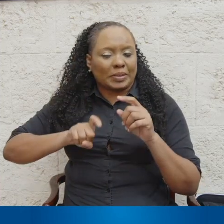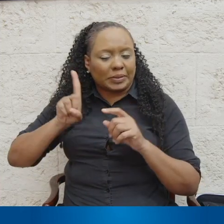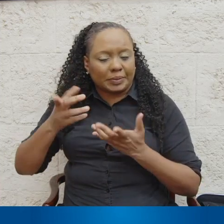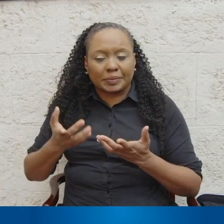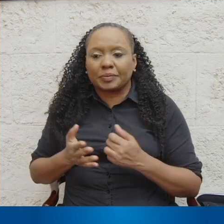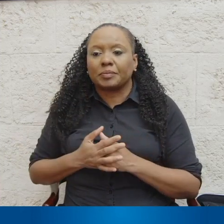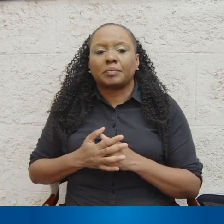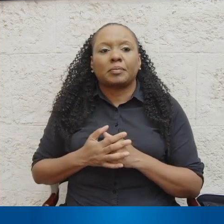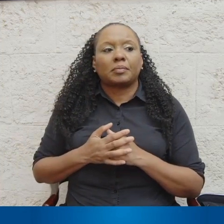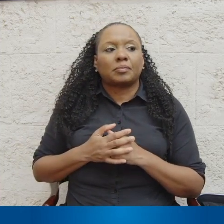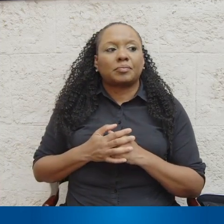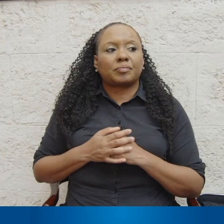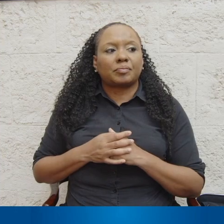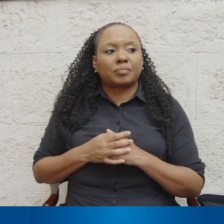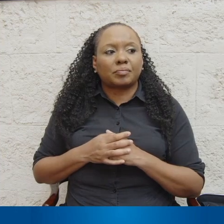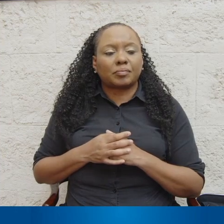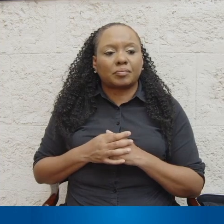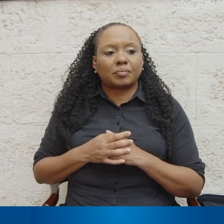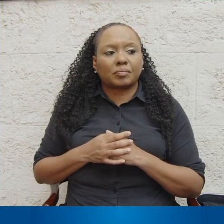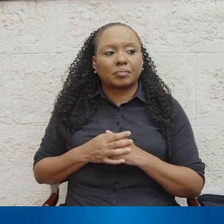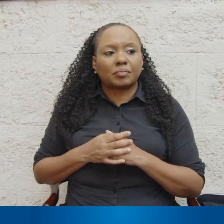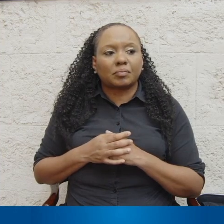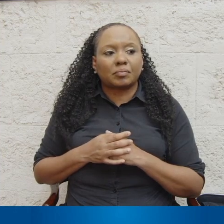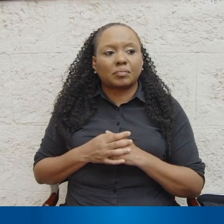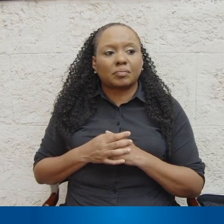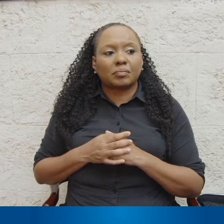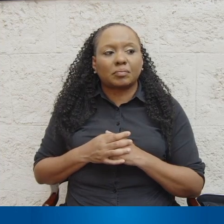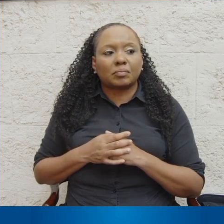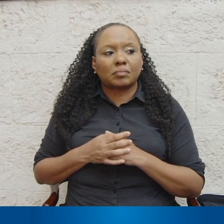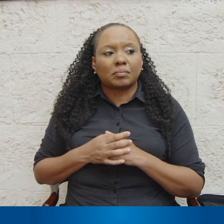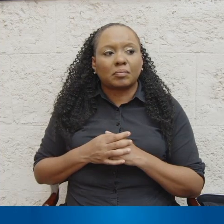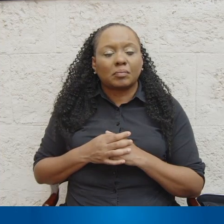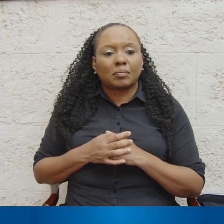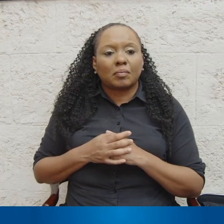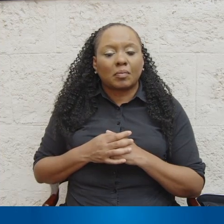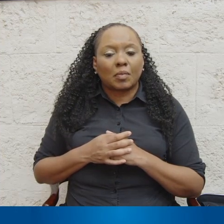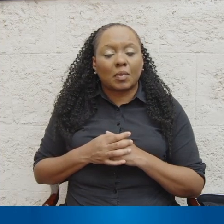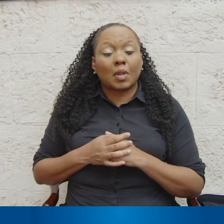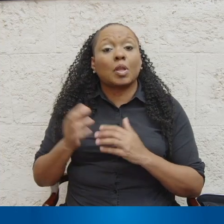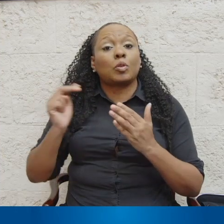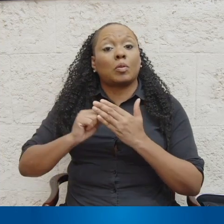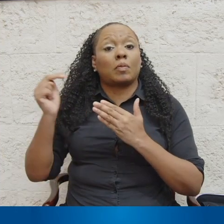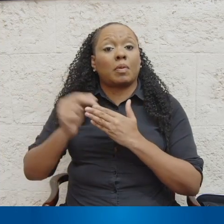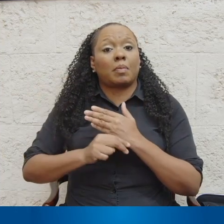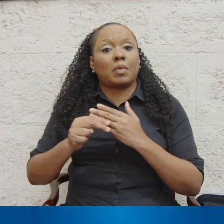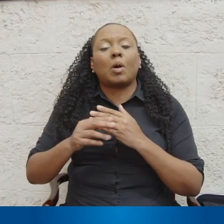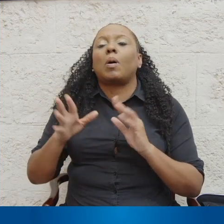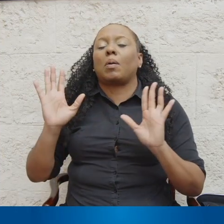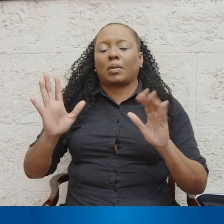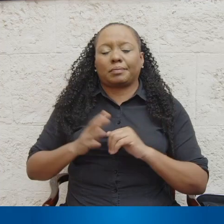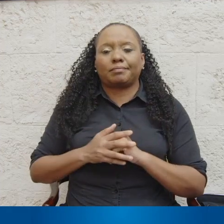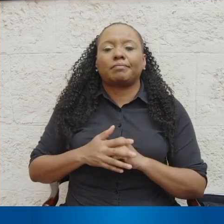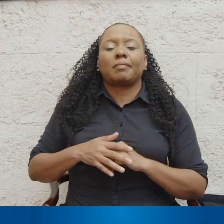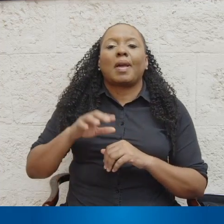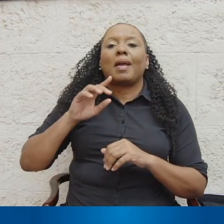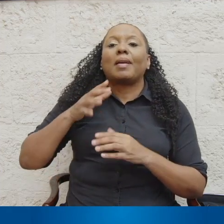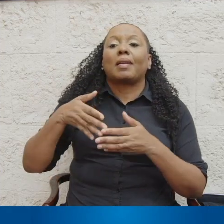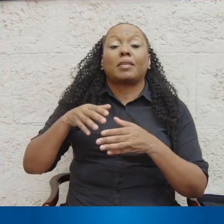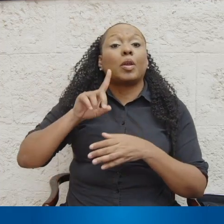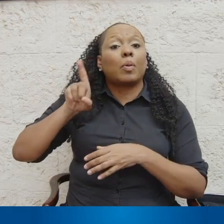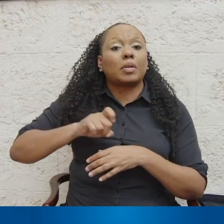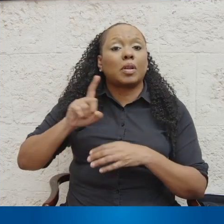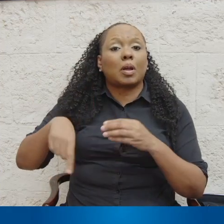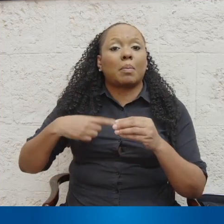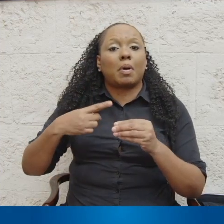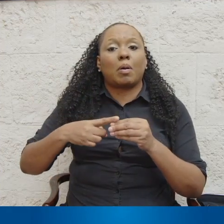working towards November. You can understand the significance of November for Barbados and having that monument unveiled at that particular